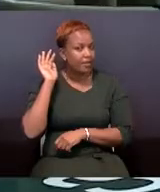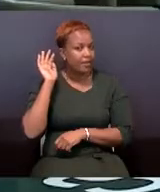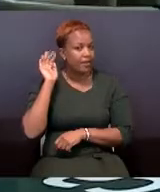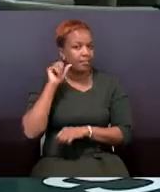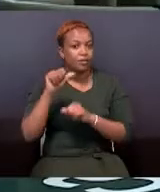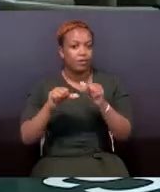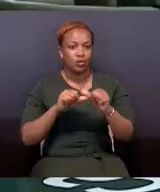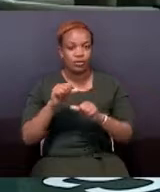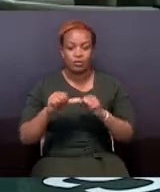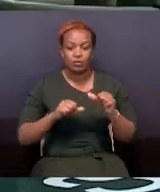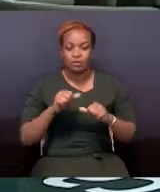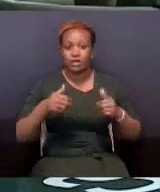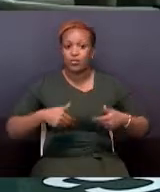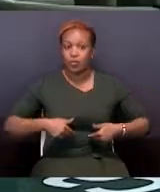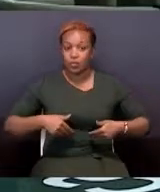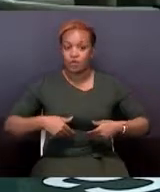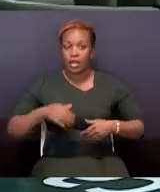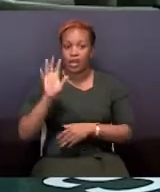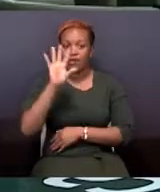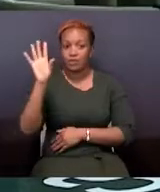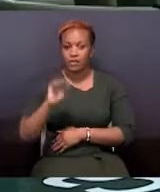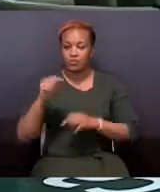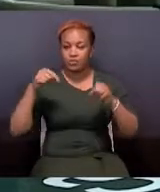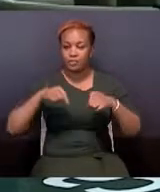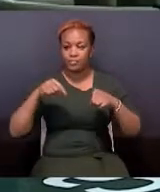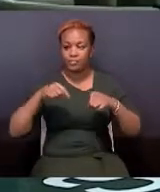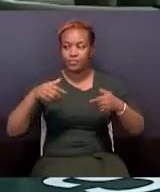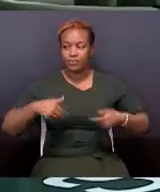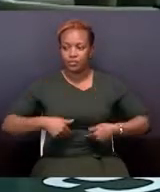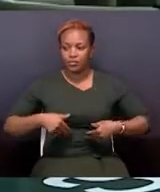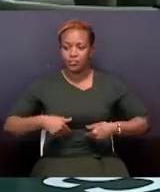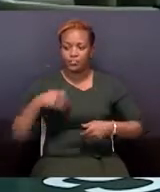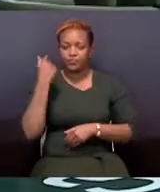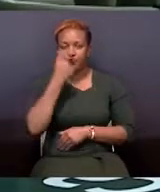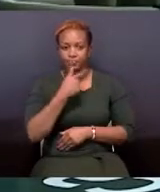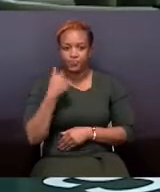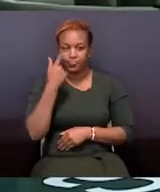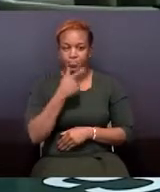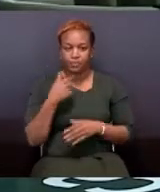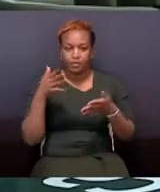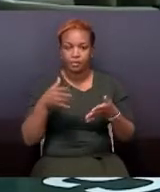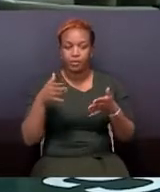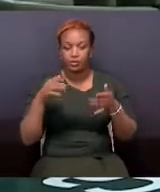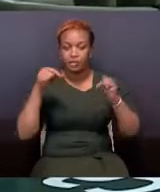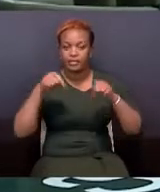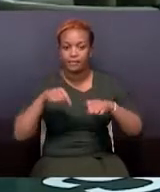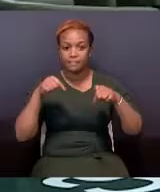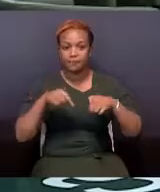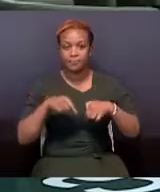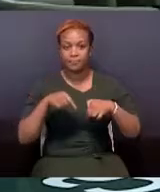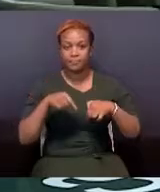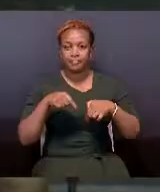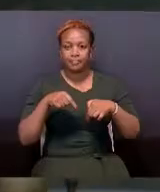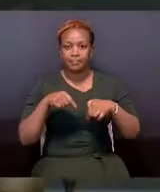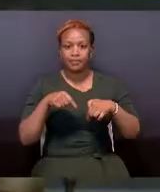youth of Africa today. You who are here today, who've flown in from different countries, different parts of the continent, it is now time for